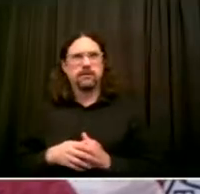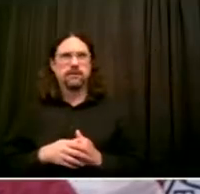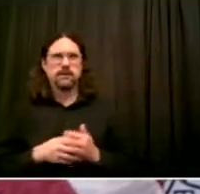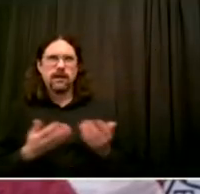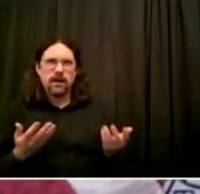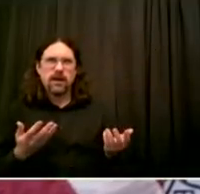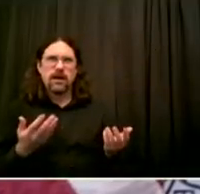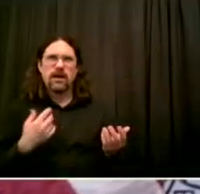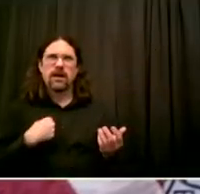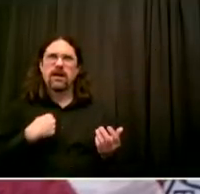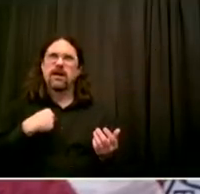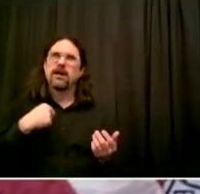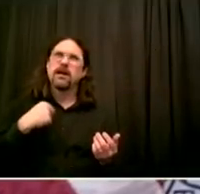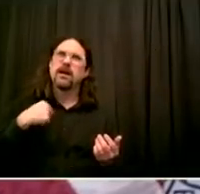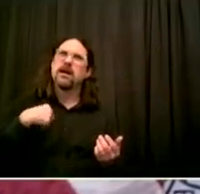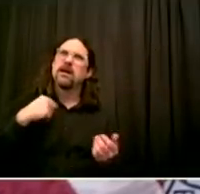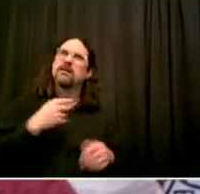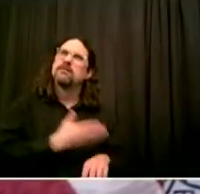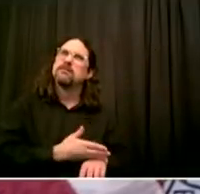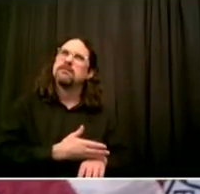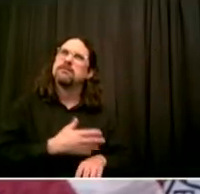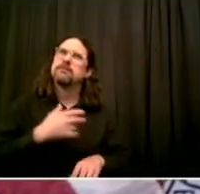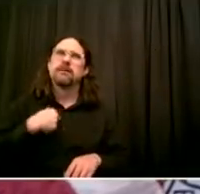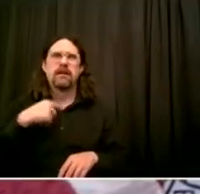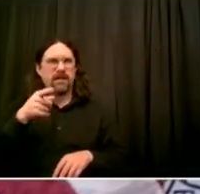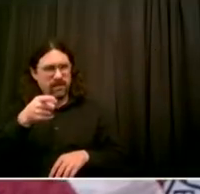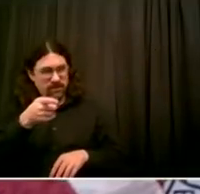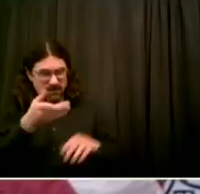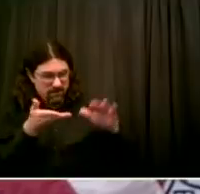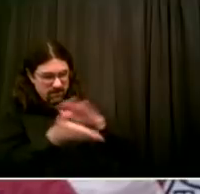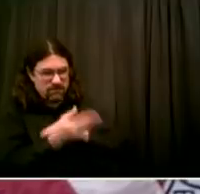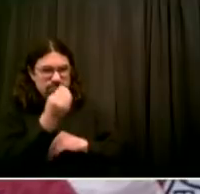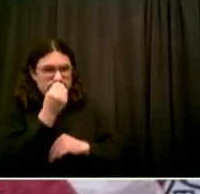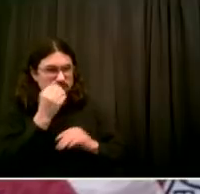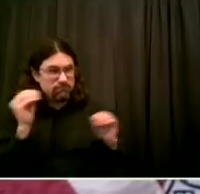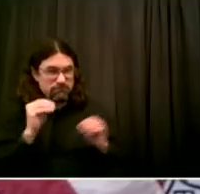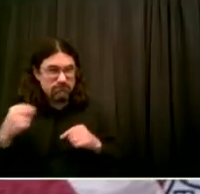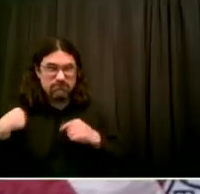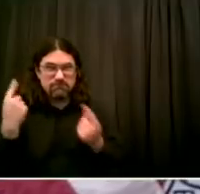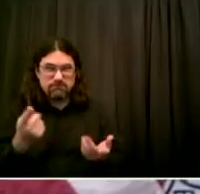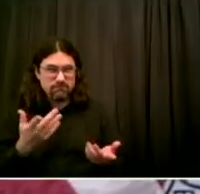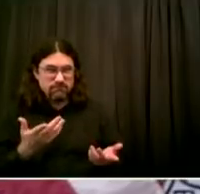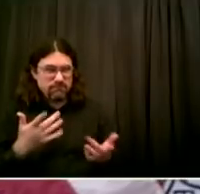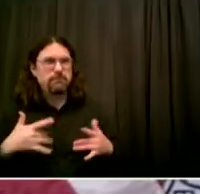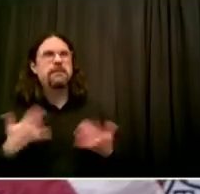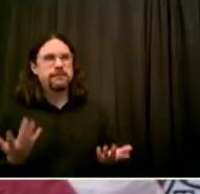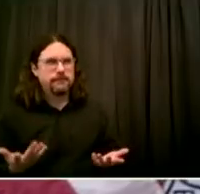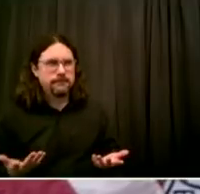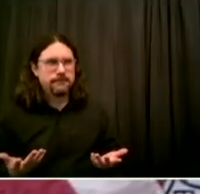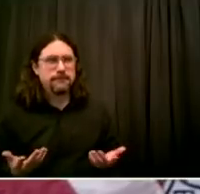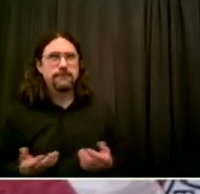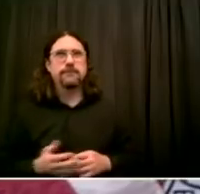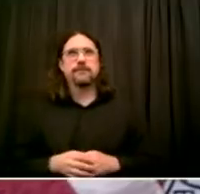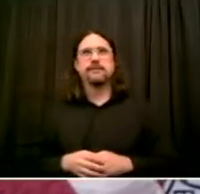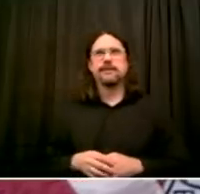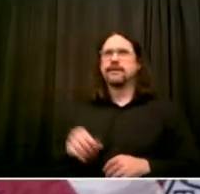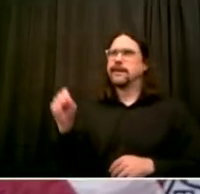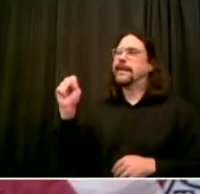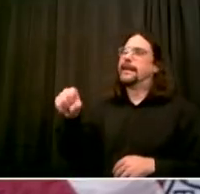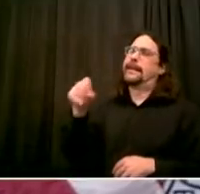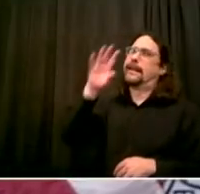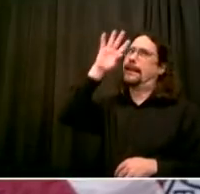question, because I actually wanted to follow up exactly on what she asked, which is, I have to say, Mr. Mayor, you often say in these kind